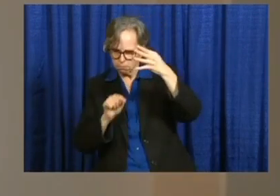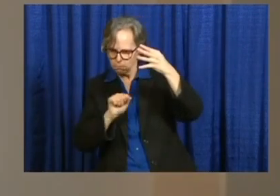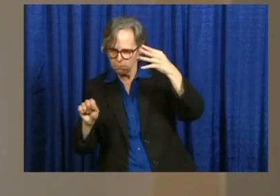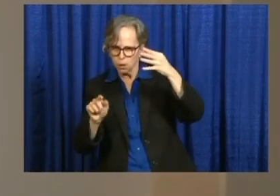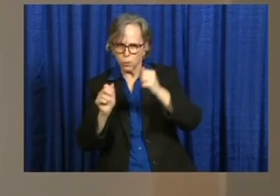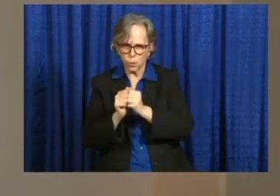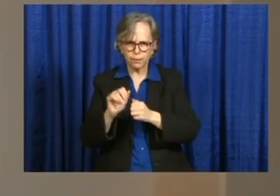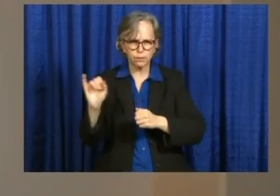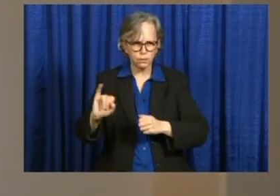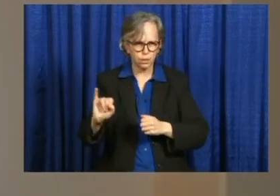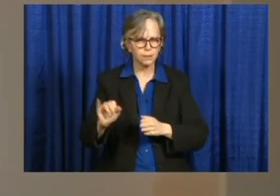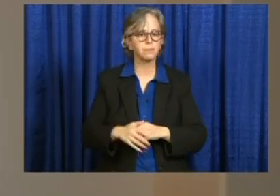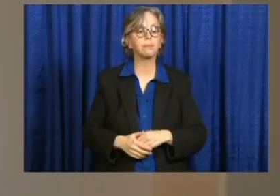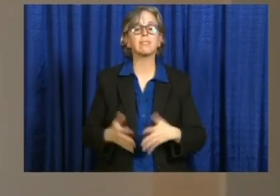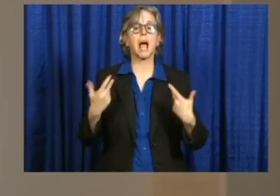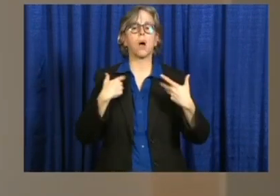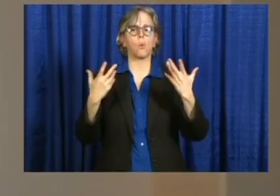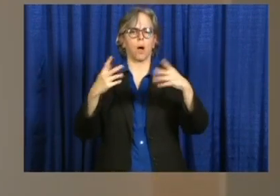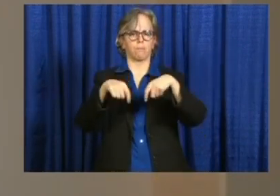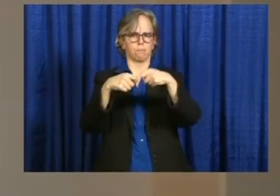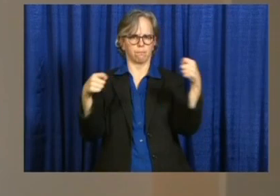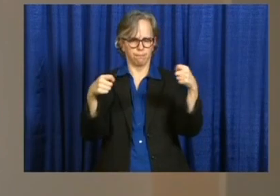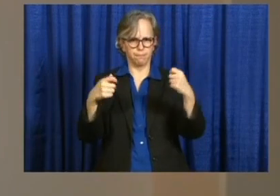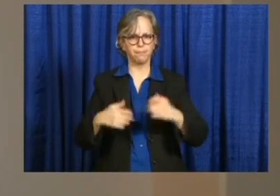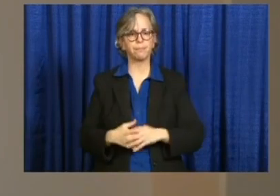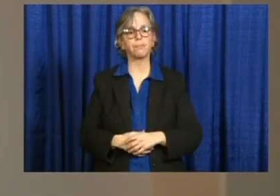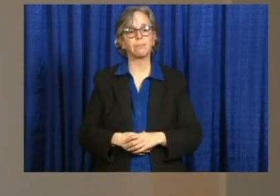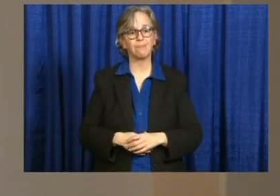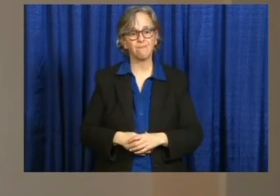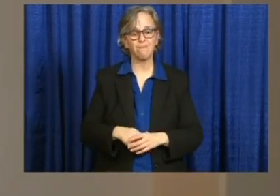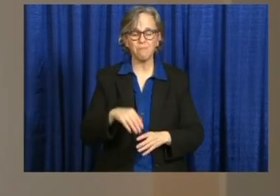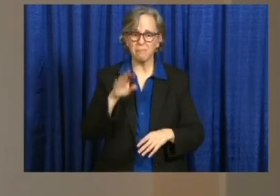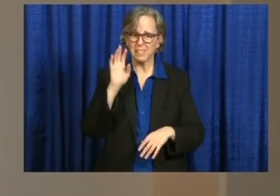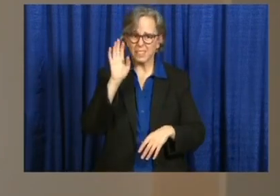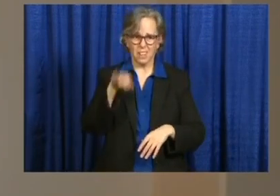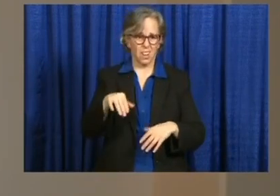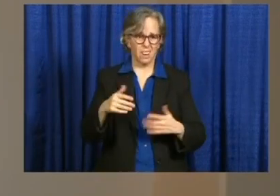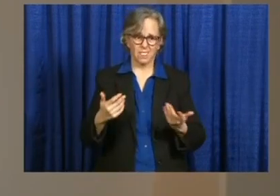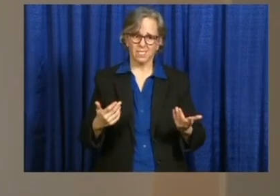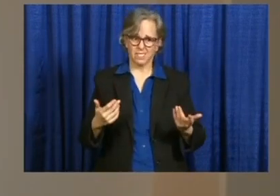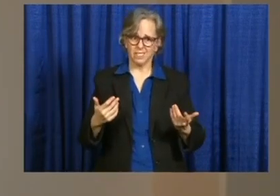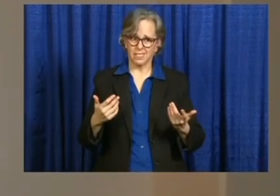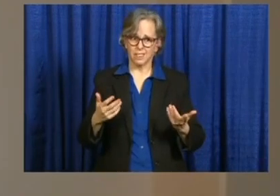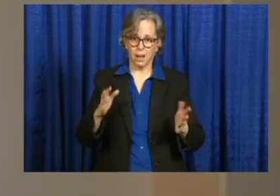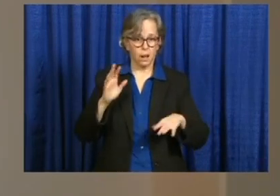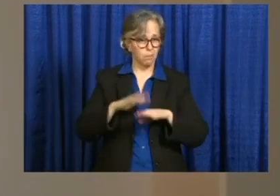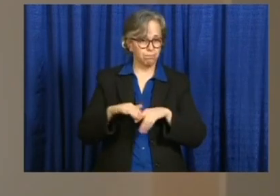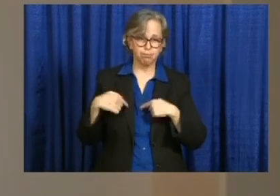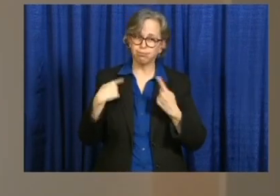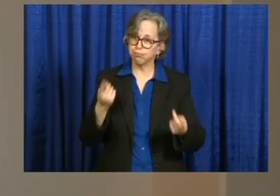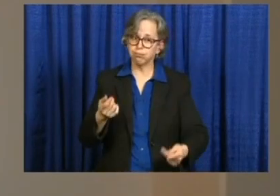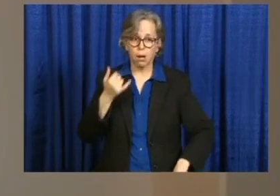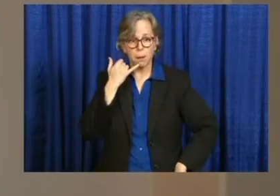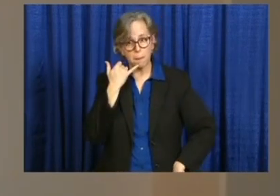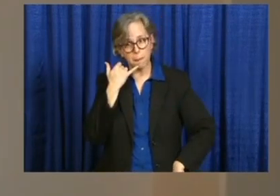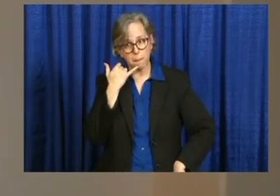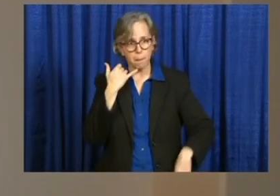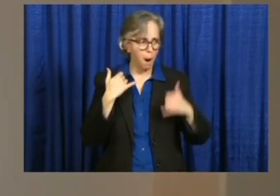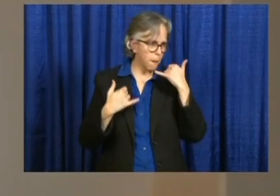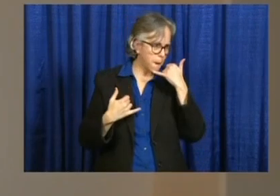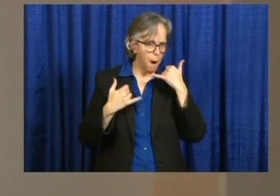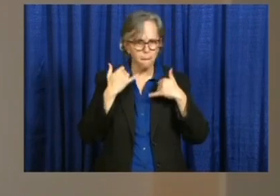closing, we are always on the phone, literally nonstop from the time we leave here to the time you see us again the next